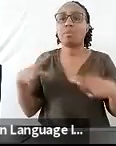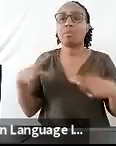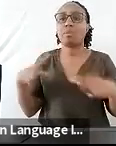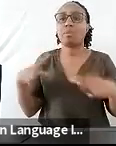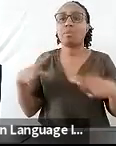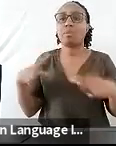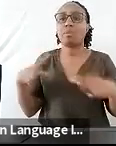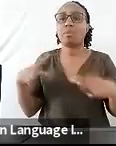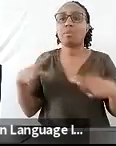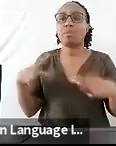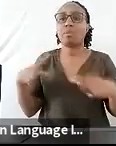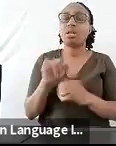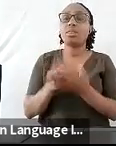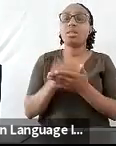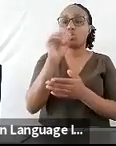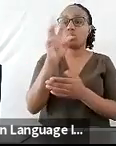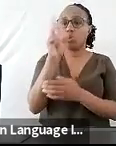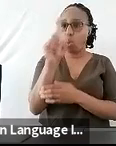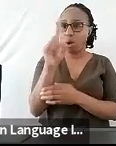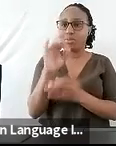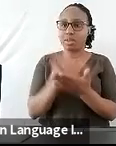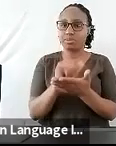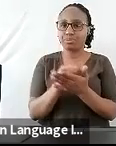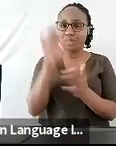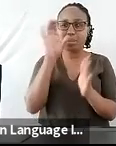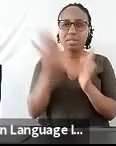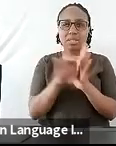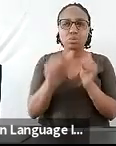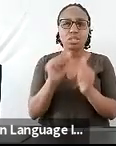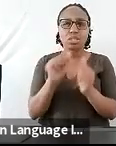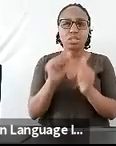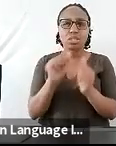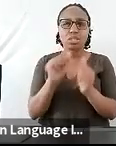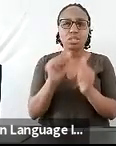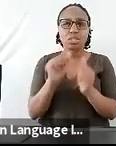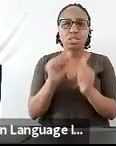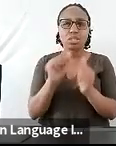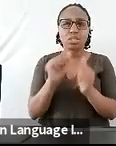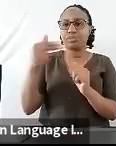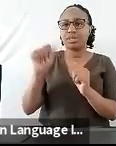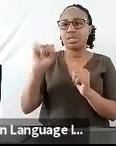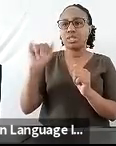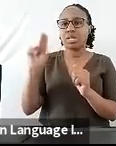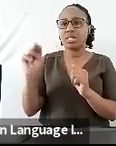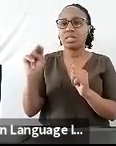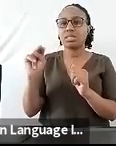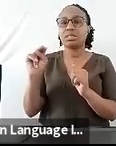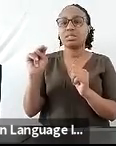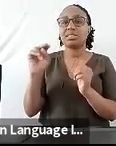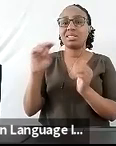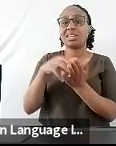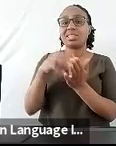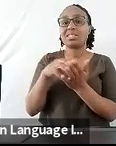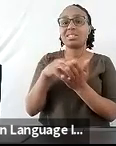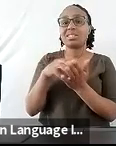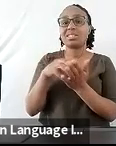images that have changed me, I feel like the Haitian cases, I think I write about how my experience of Haiti